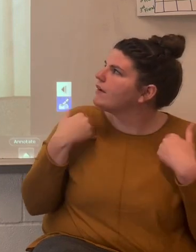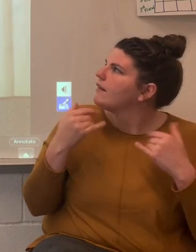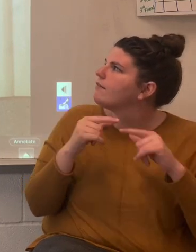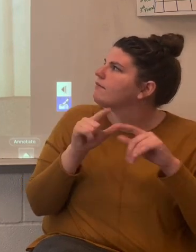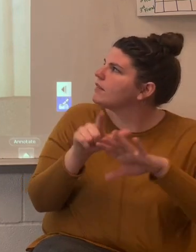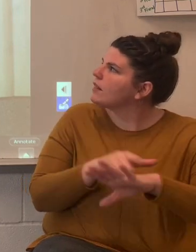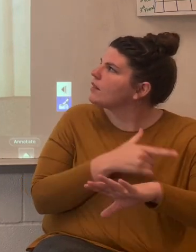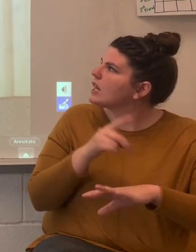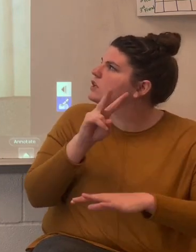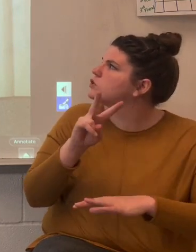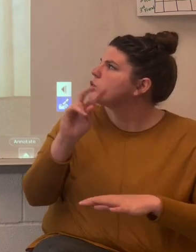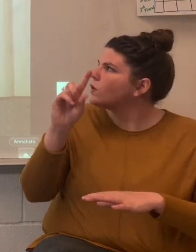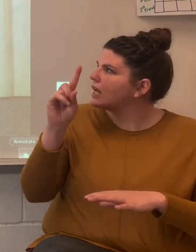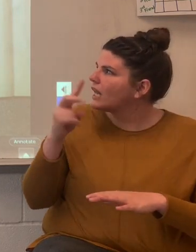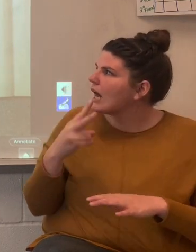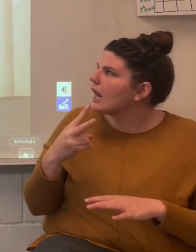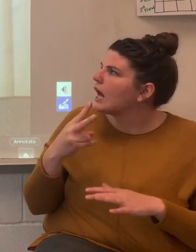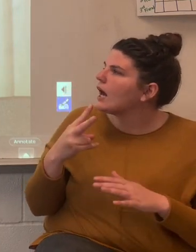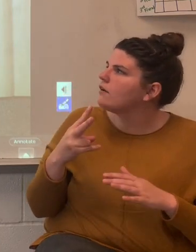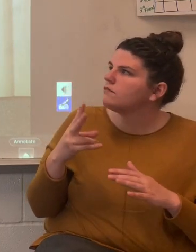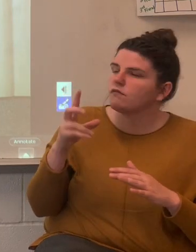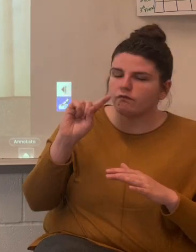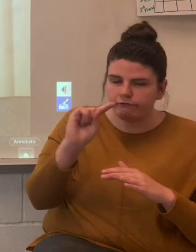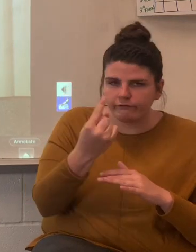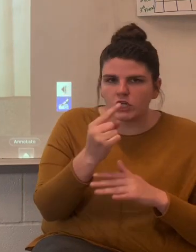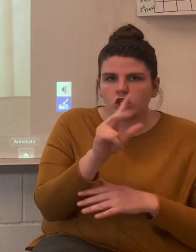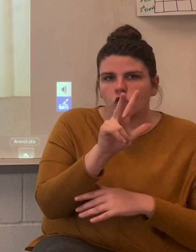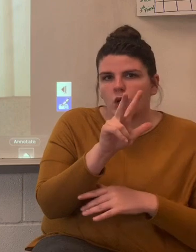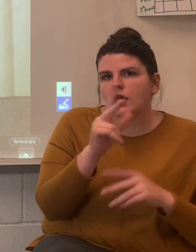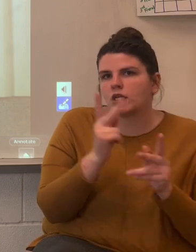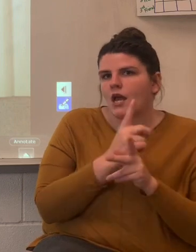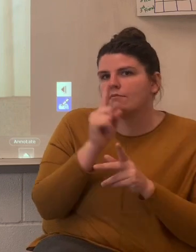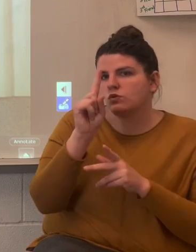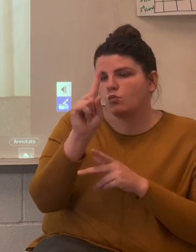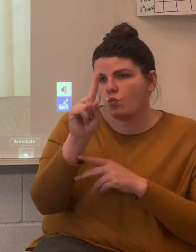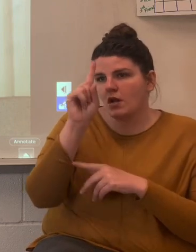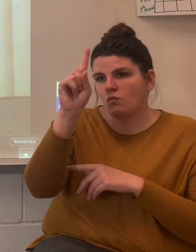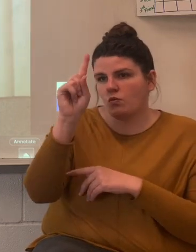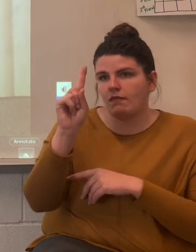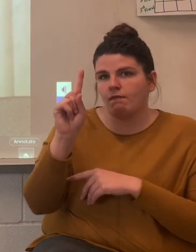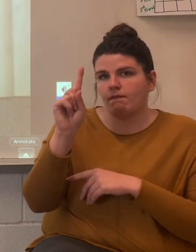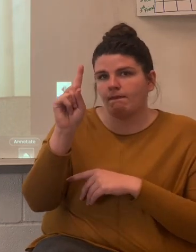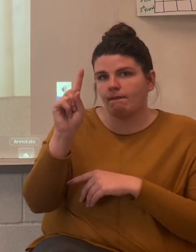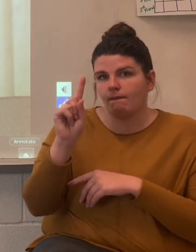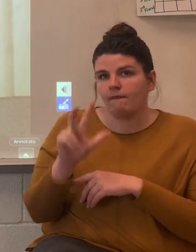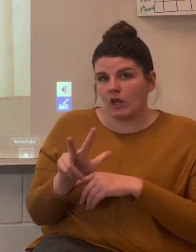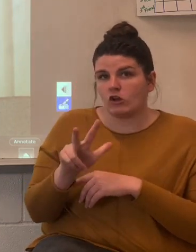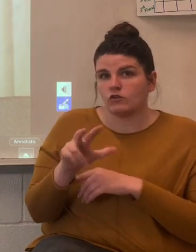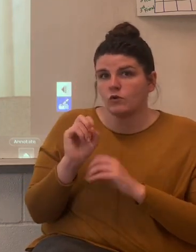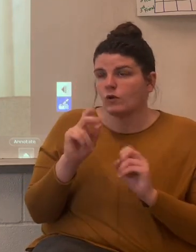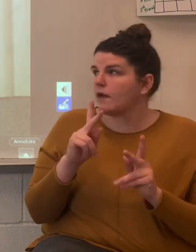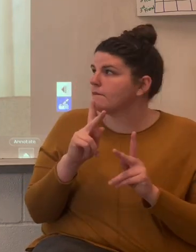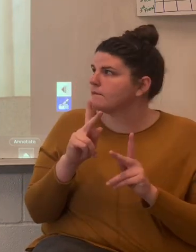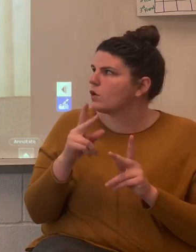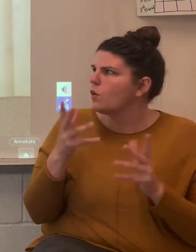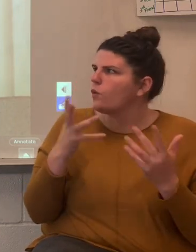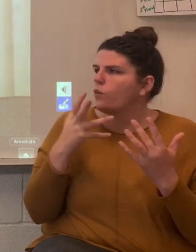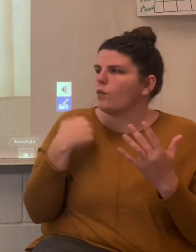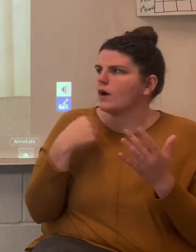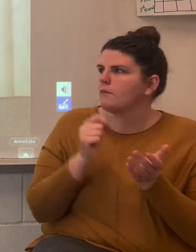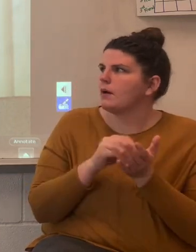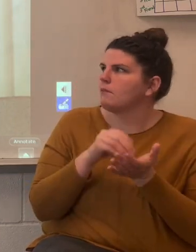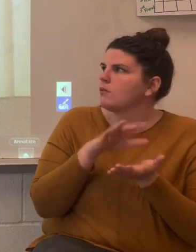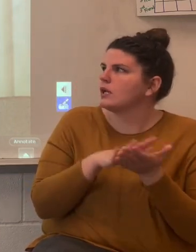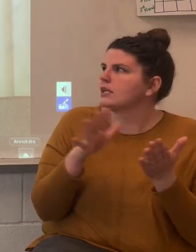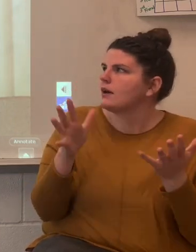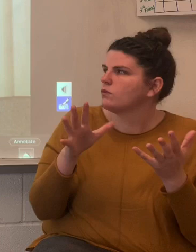3 times the 1/3, 1 1/3, okay? What am I writing here? I'm